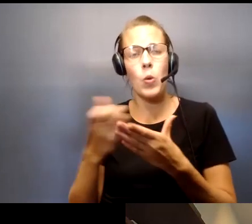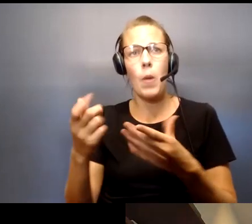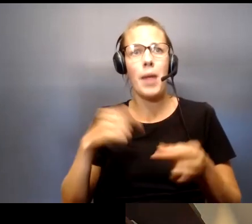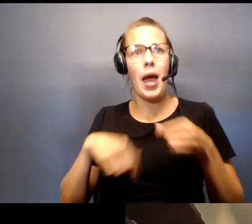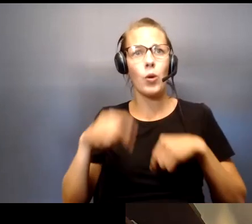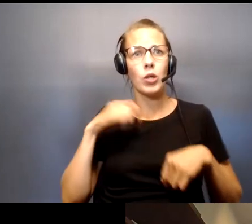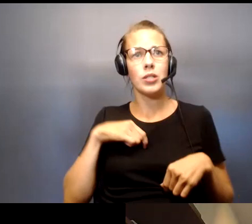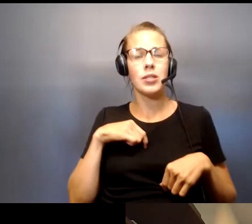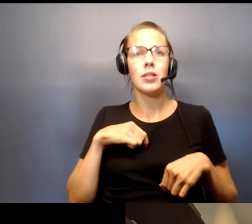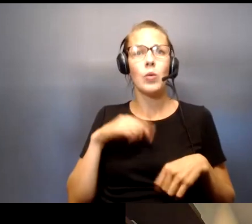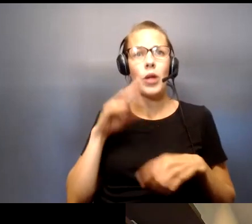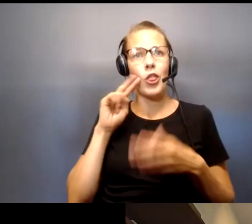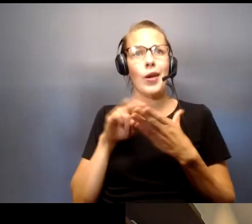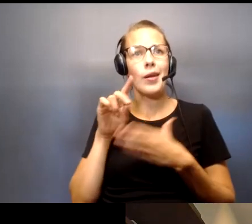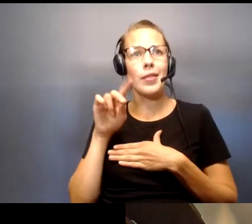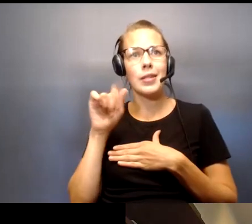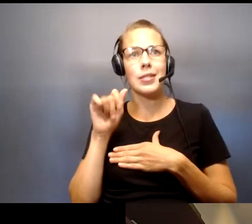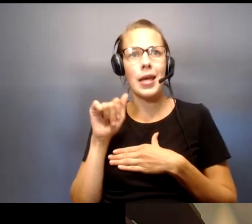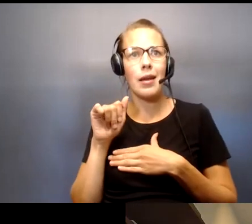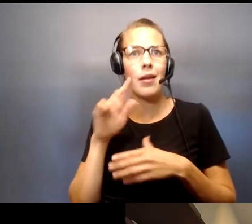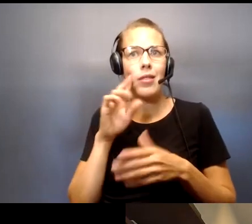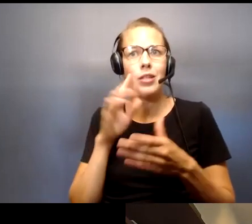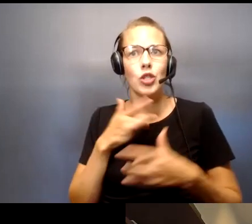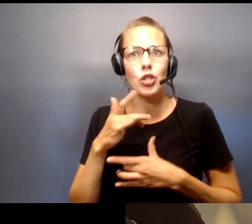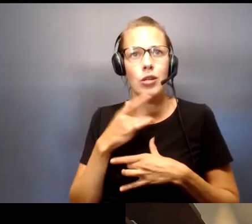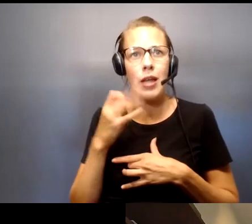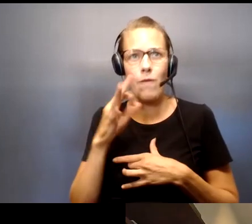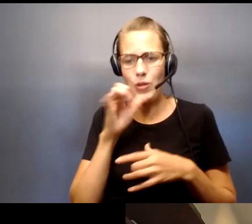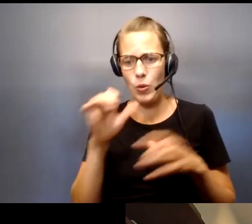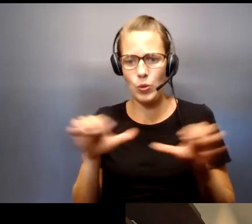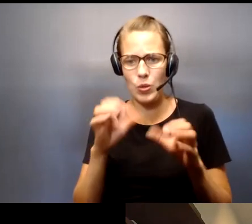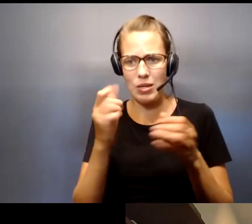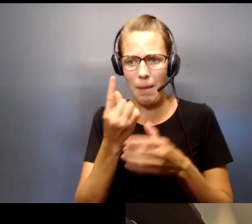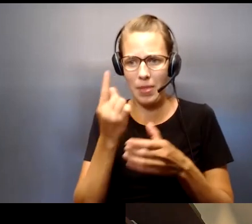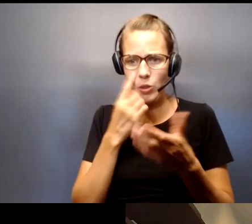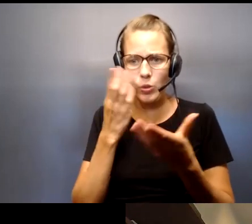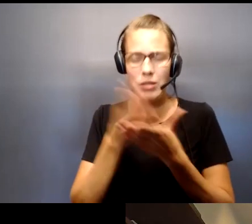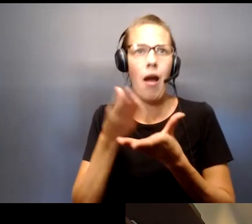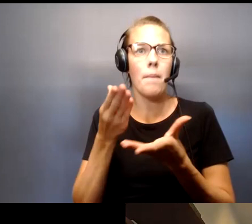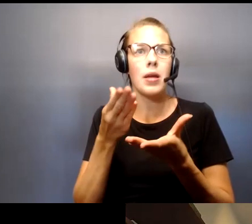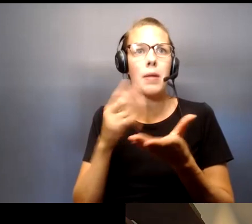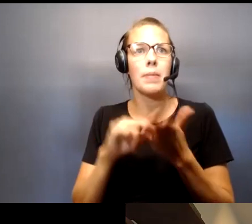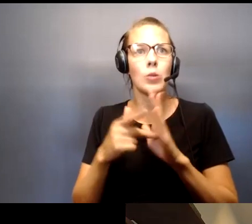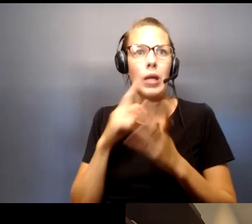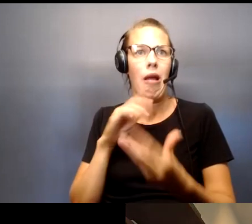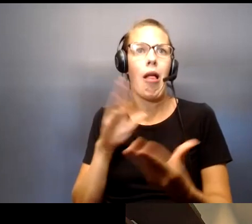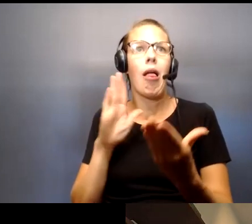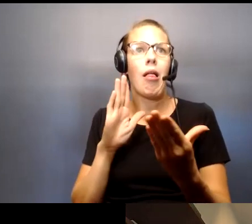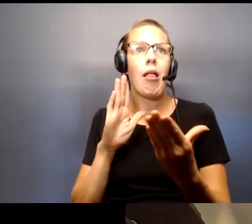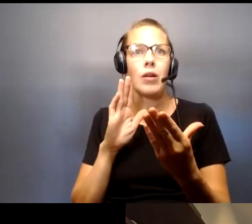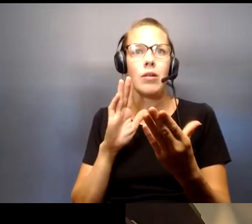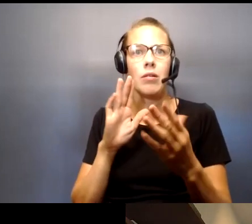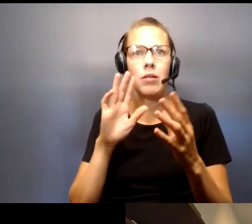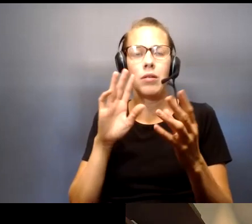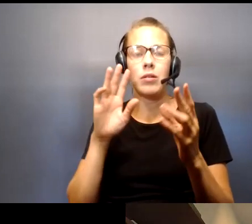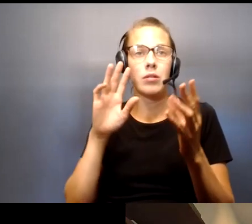look at the data, it is very concerning that if we don't do something drastically to stop the direction, we could be facing some